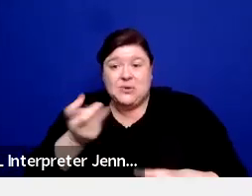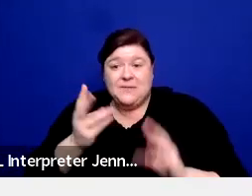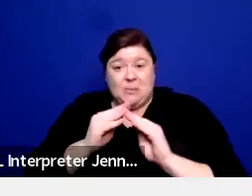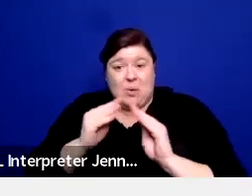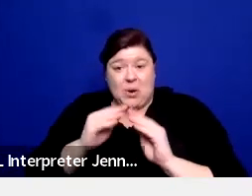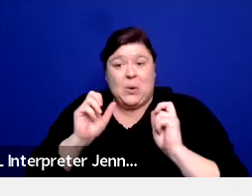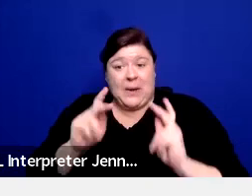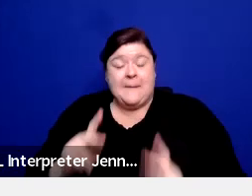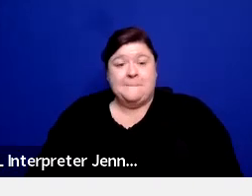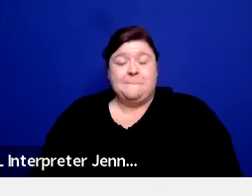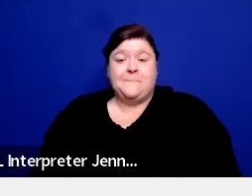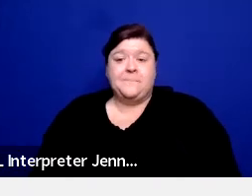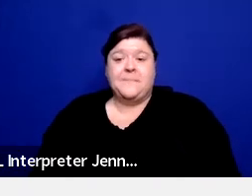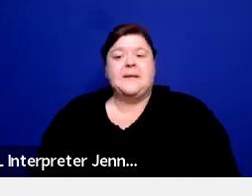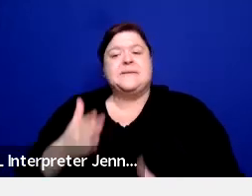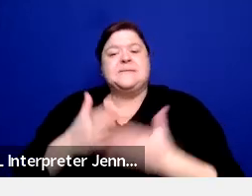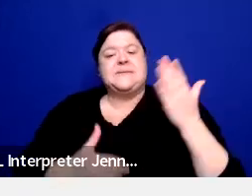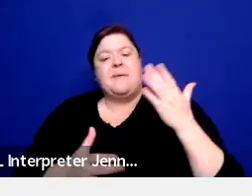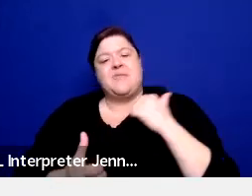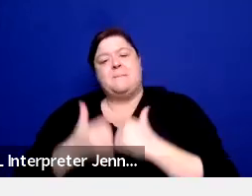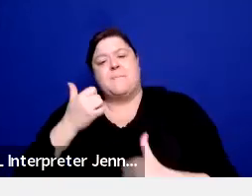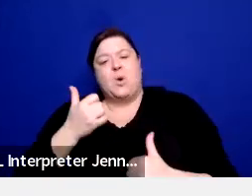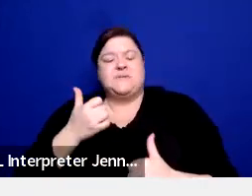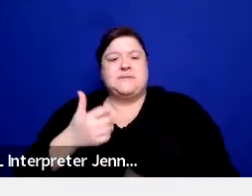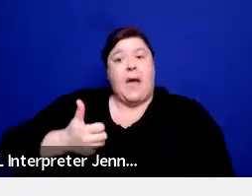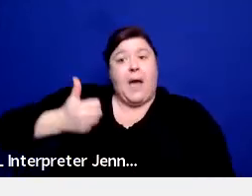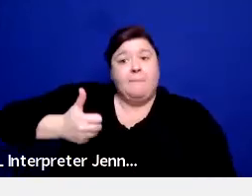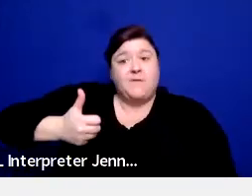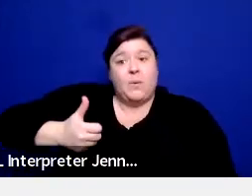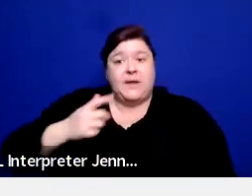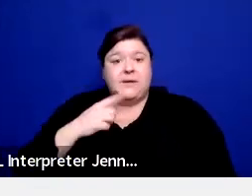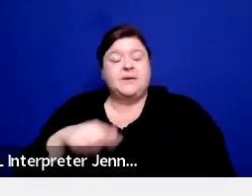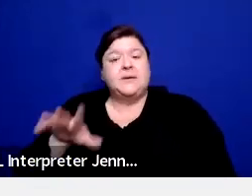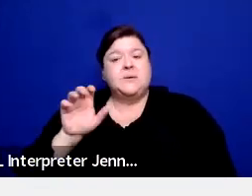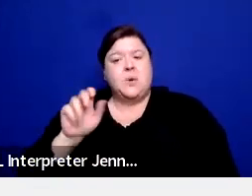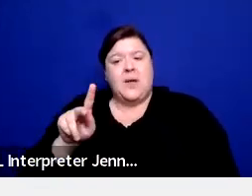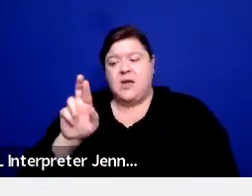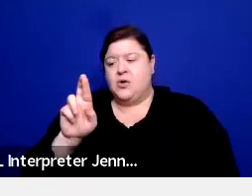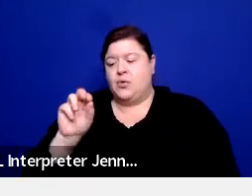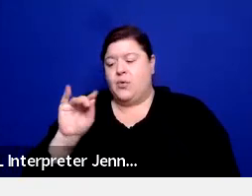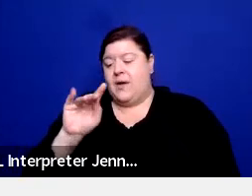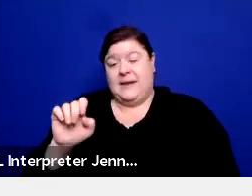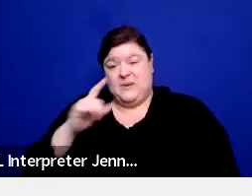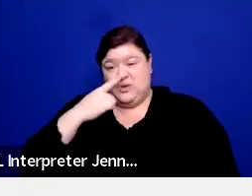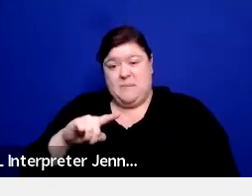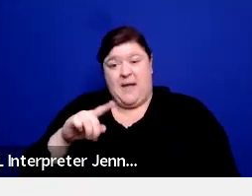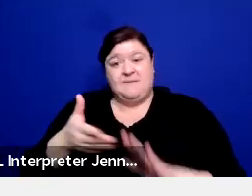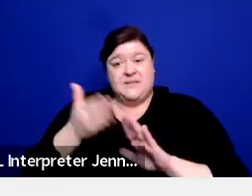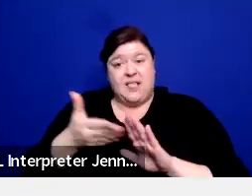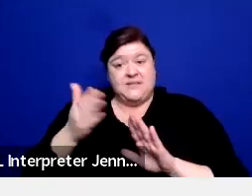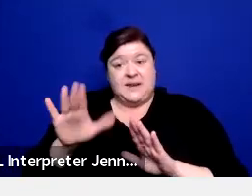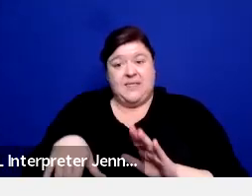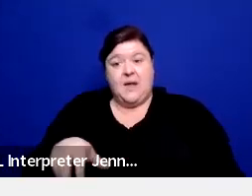and answer some of the most upvoted questions. Ronnie, would you like to facilitate us through this? And Sure,